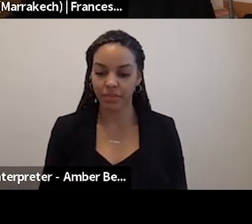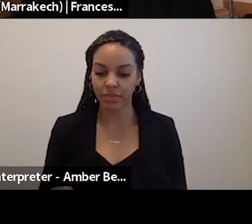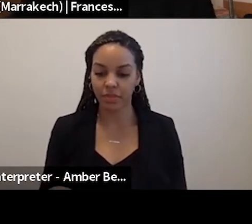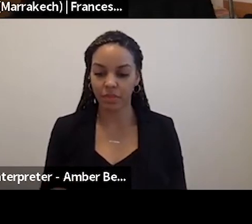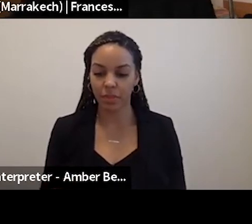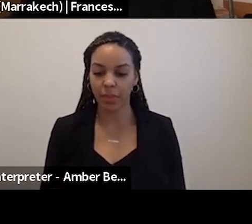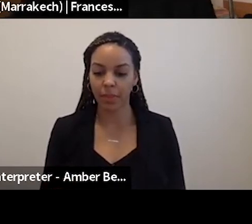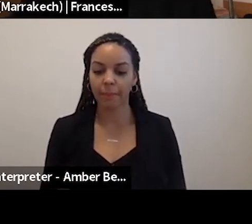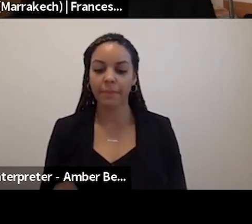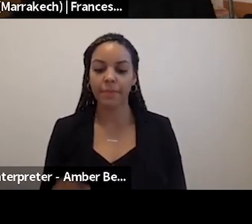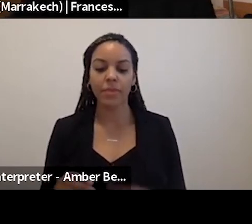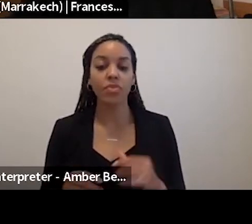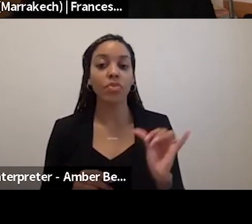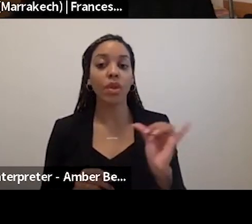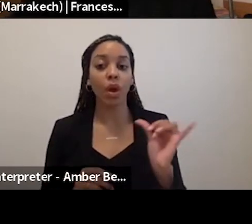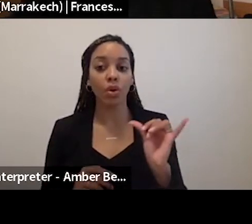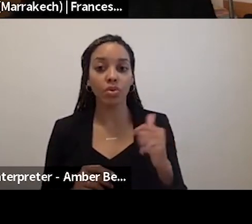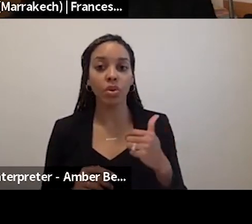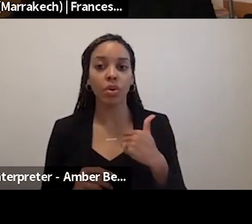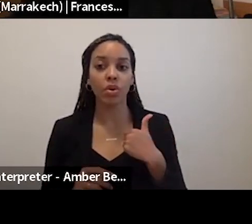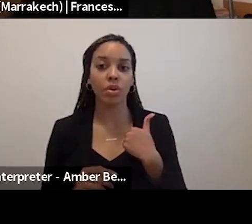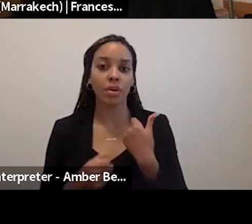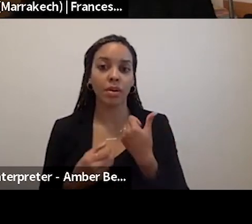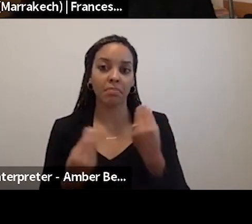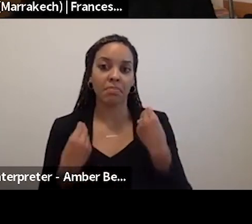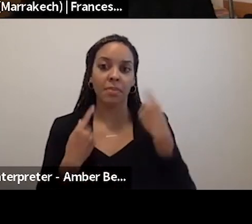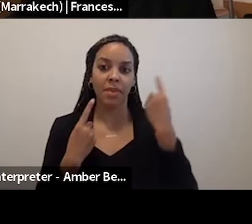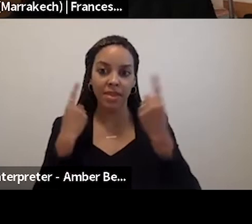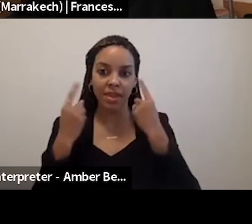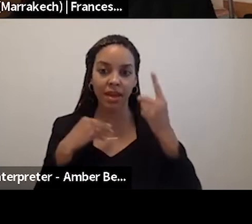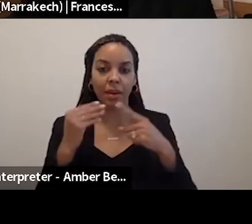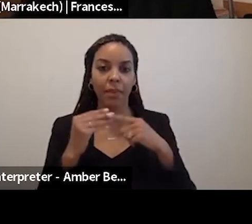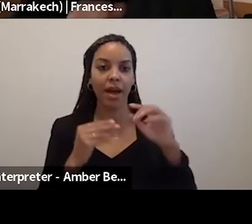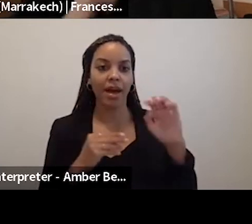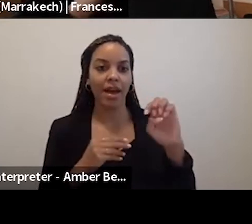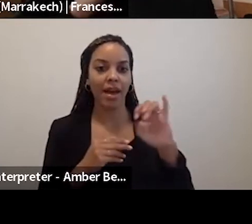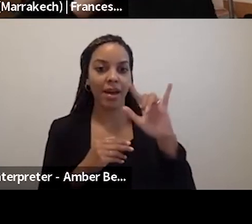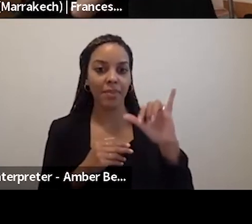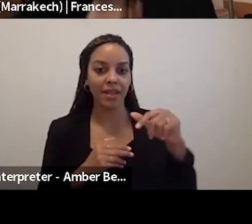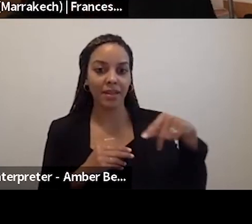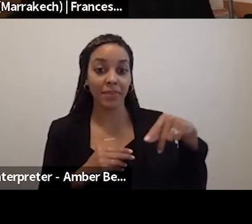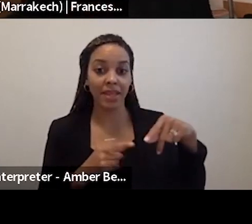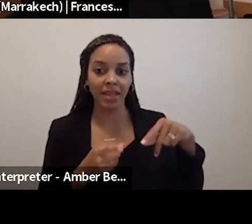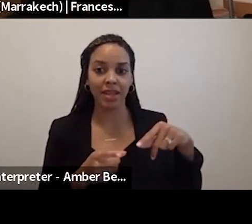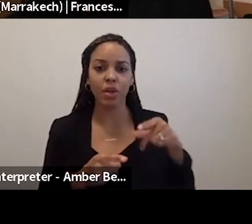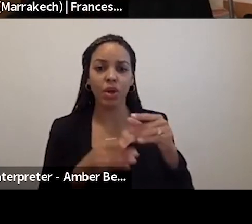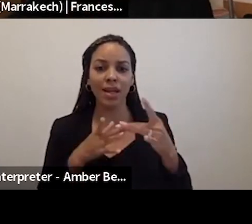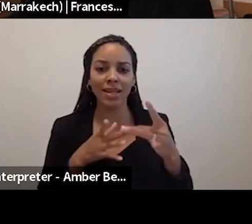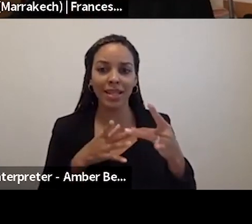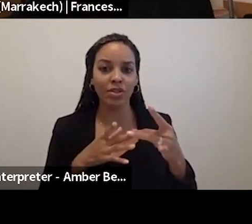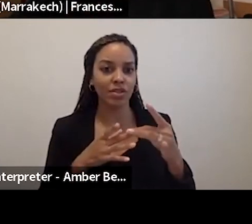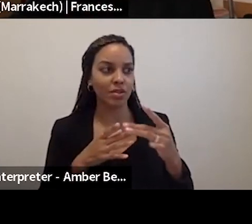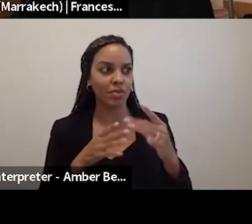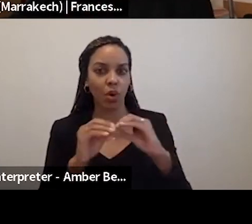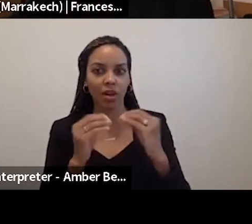Yeah, and that actually makes me think about, I want to throw this to Emily P. You're in leadership of an organization that's 150 years old,